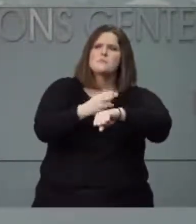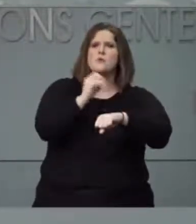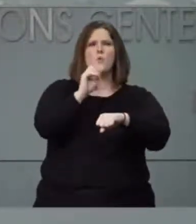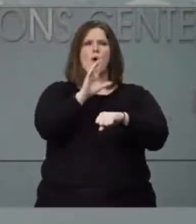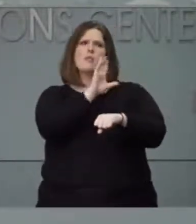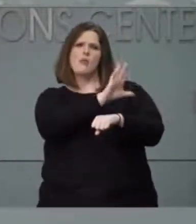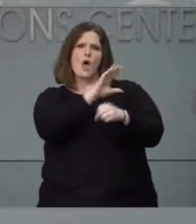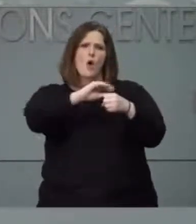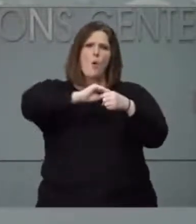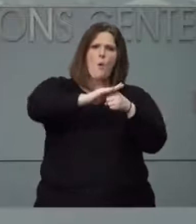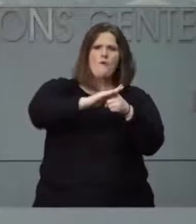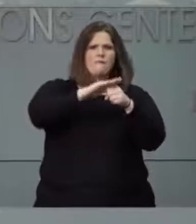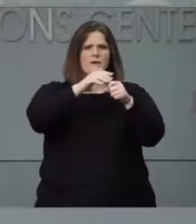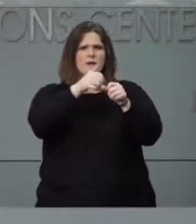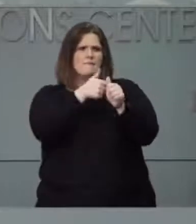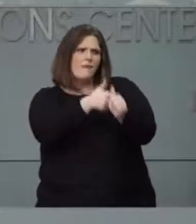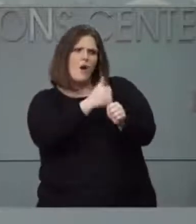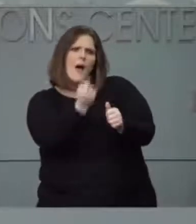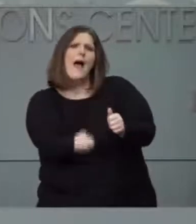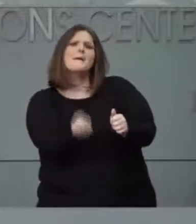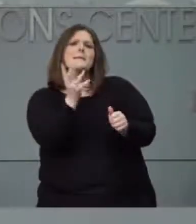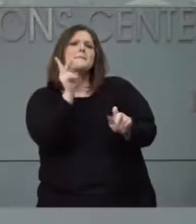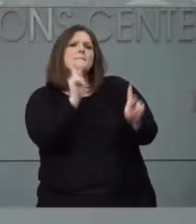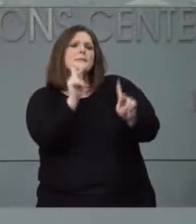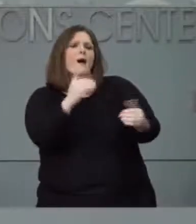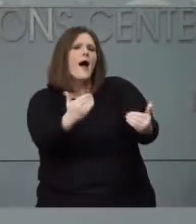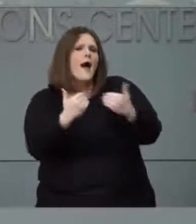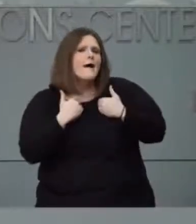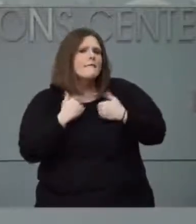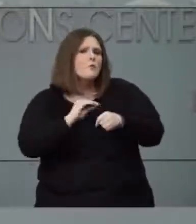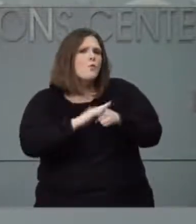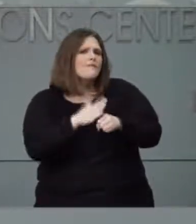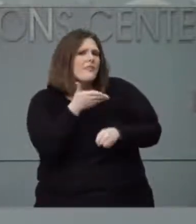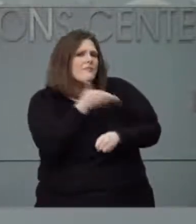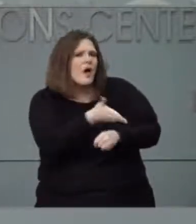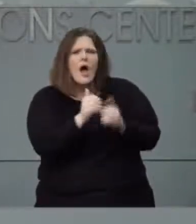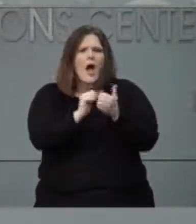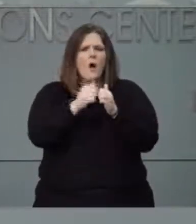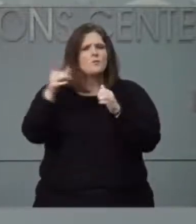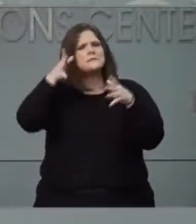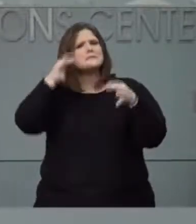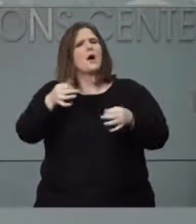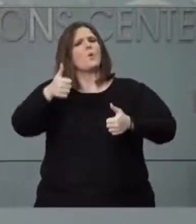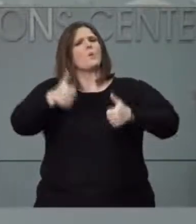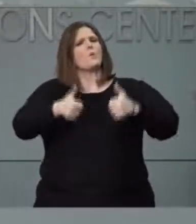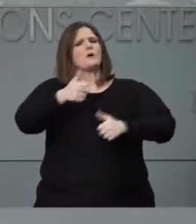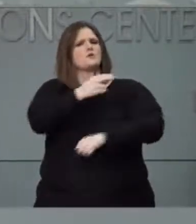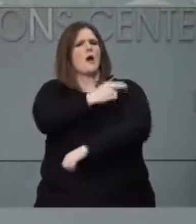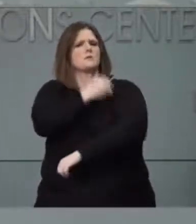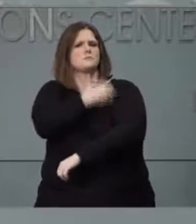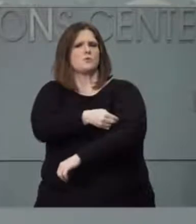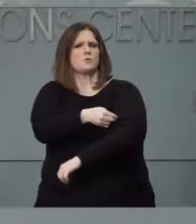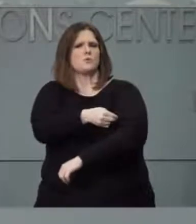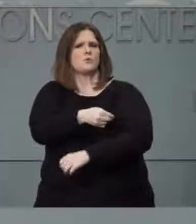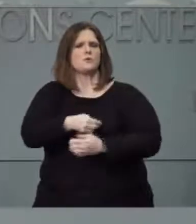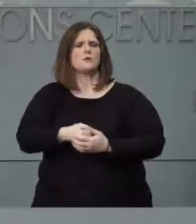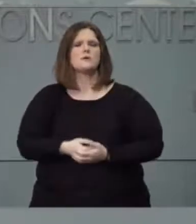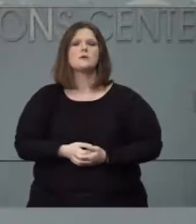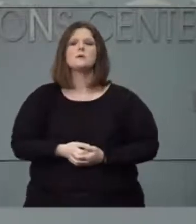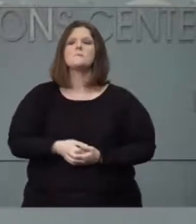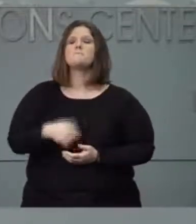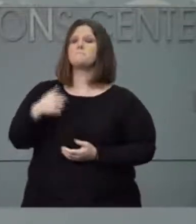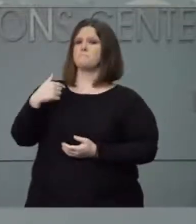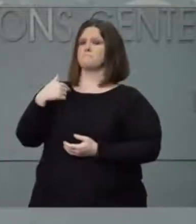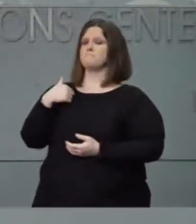capita? Can you sort of talk through that? Let me start with your second part of the question. So we